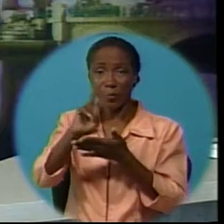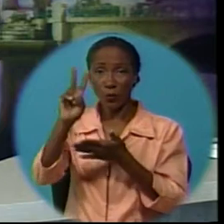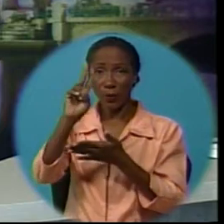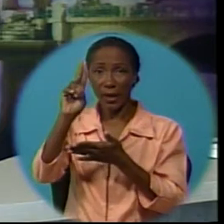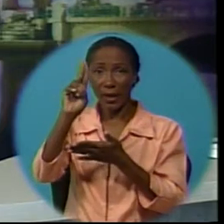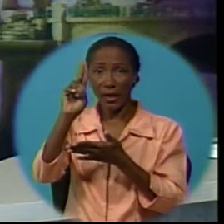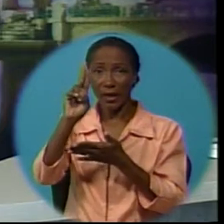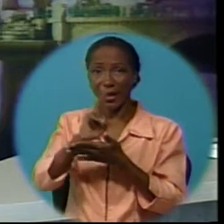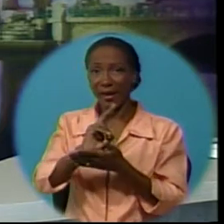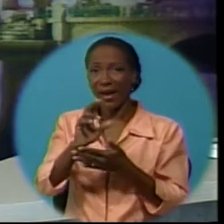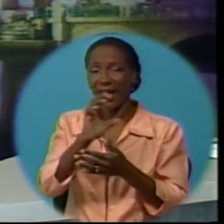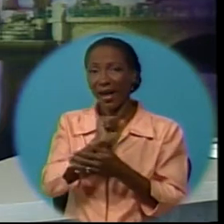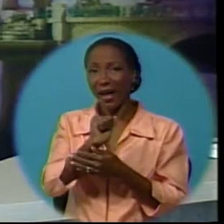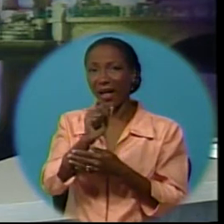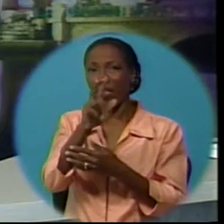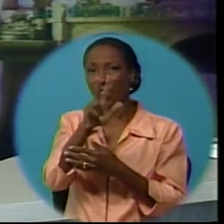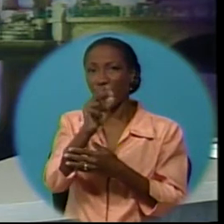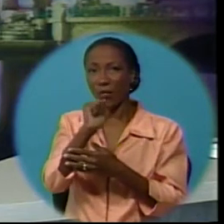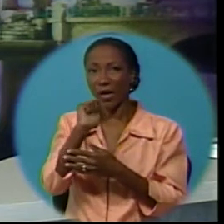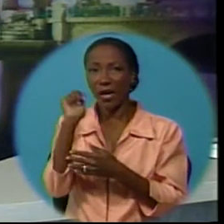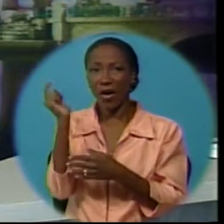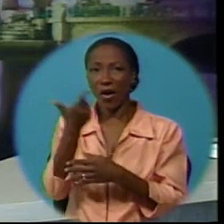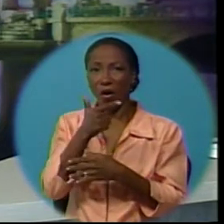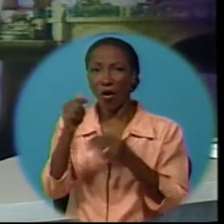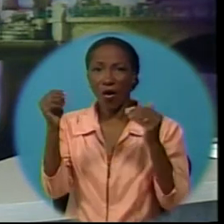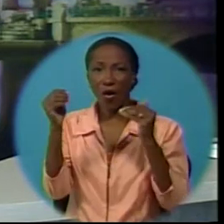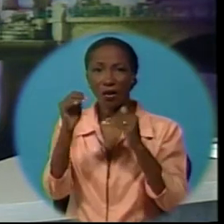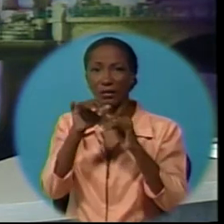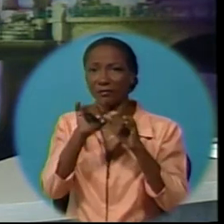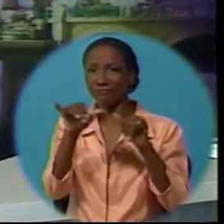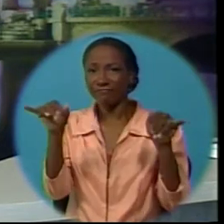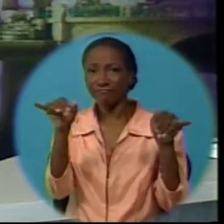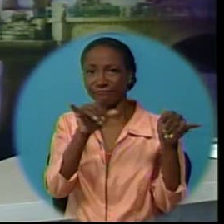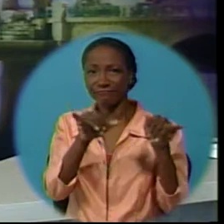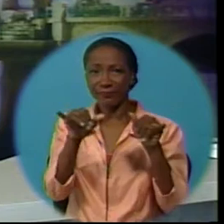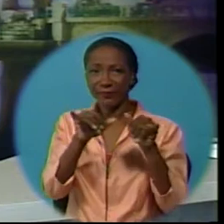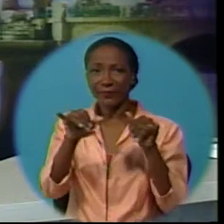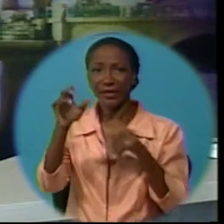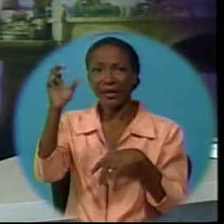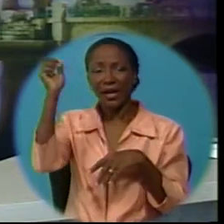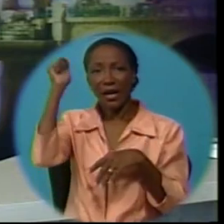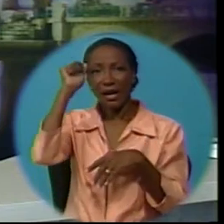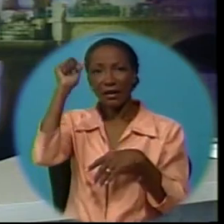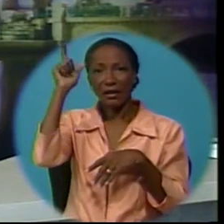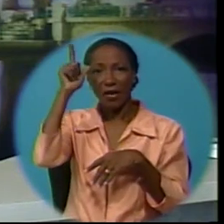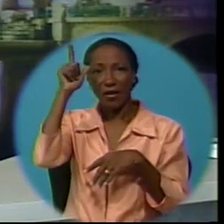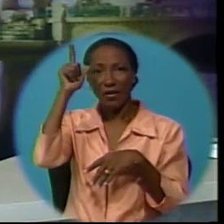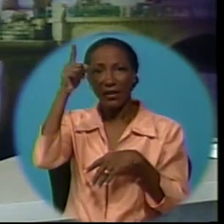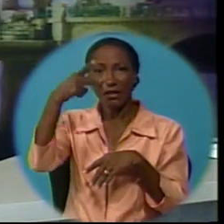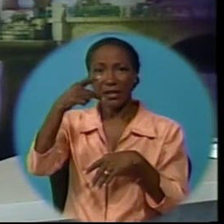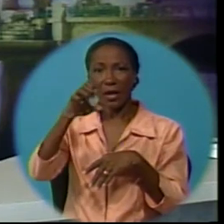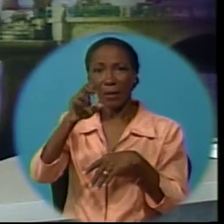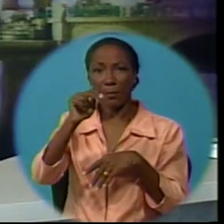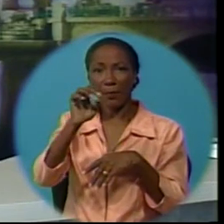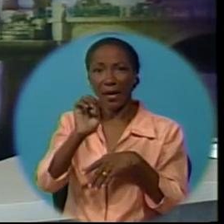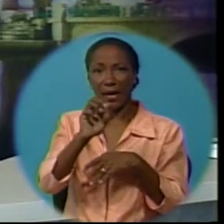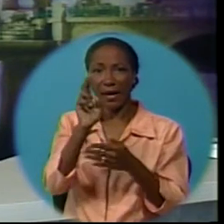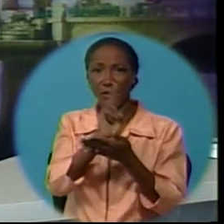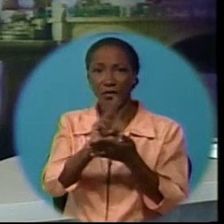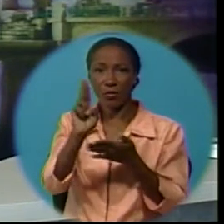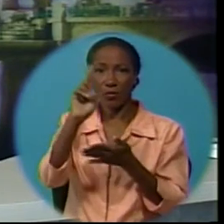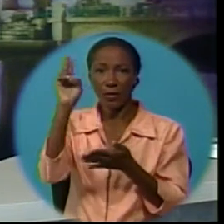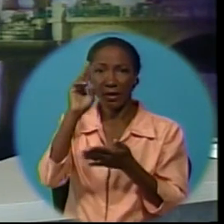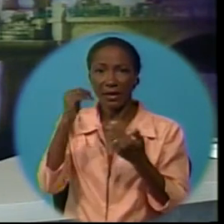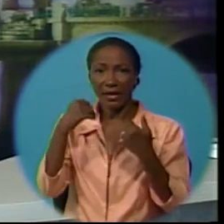draw. Chad Griffith, Dario Wilson, and Orantes Lawrence were the goal scorers for the Pine, while UE were beneficiaries